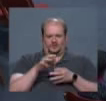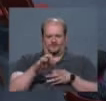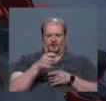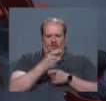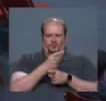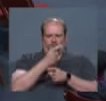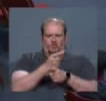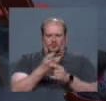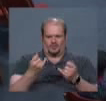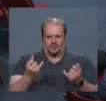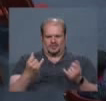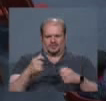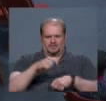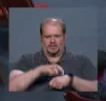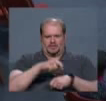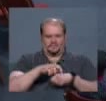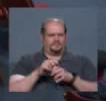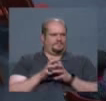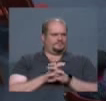appropriate at this time.